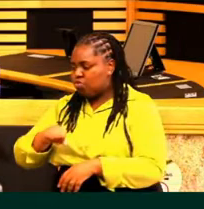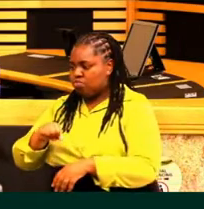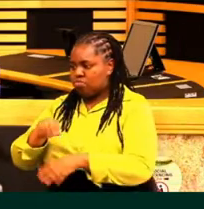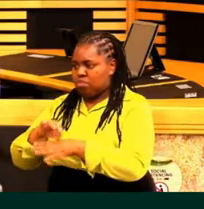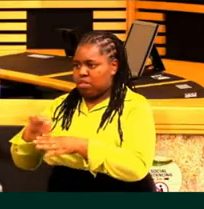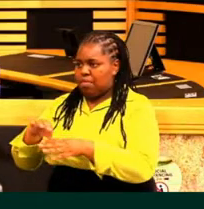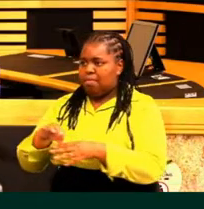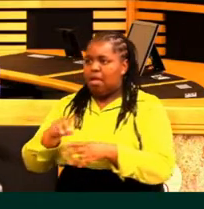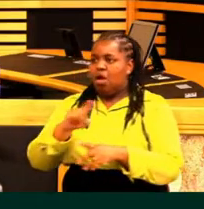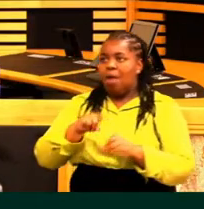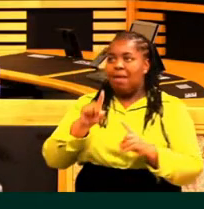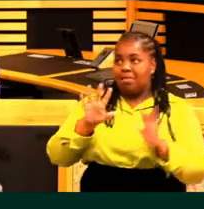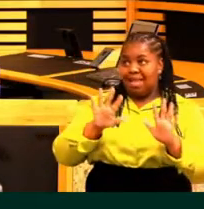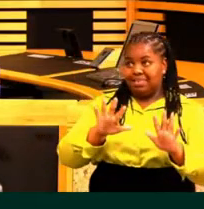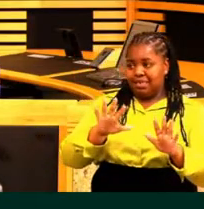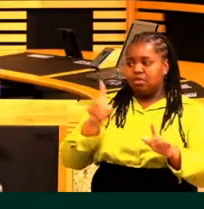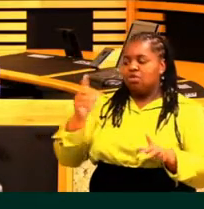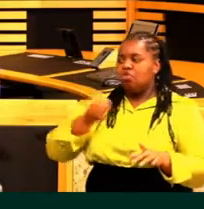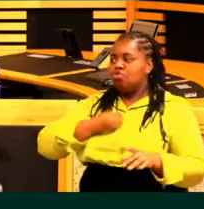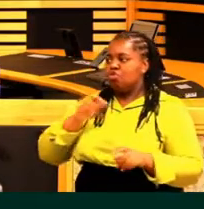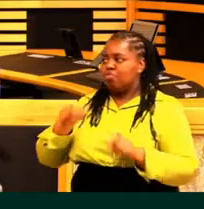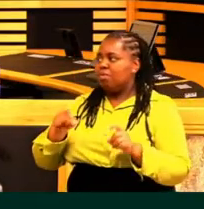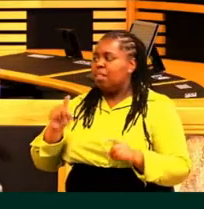the word abundance